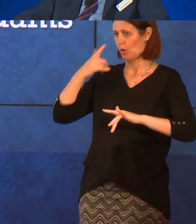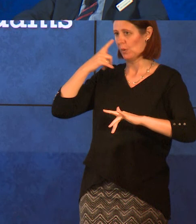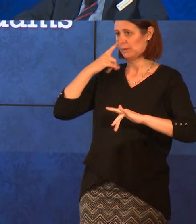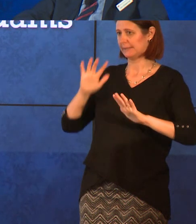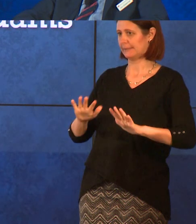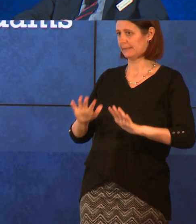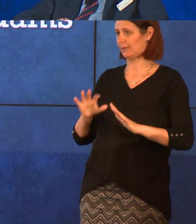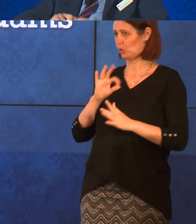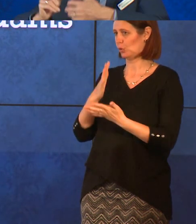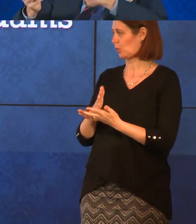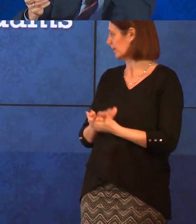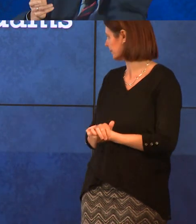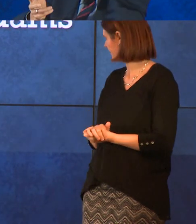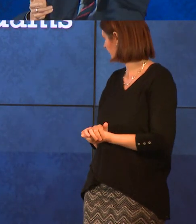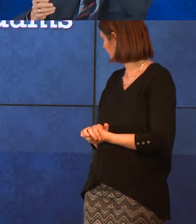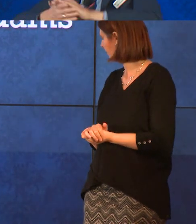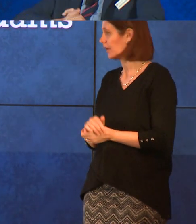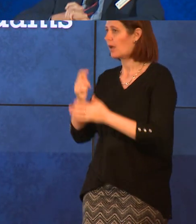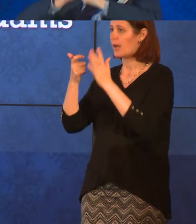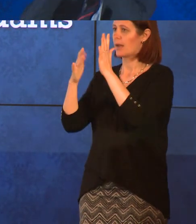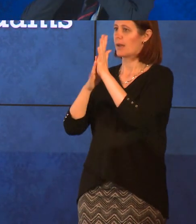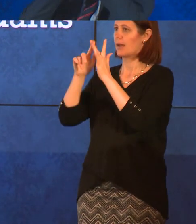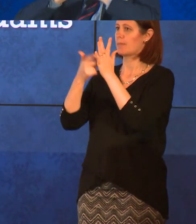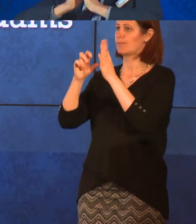sure. Miranda's on the next panel and can deal